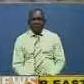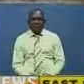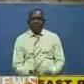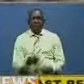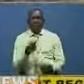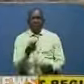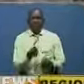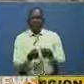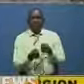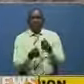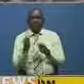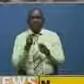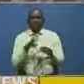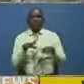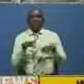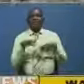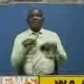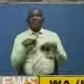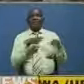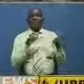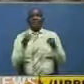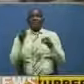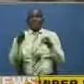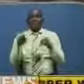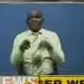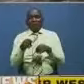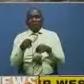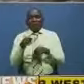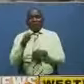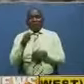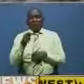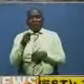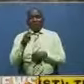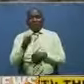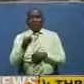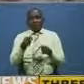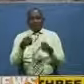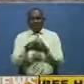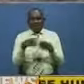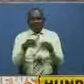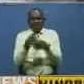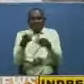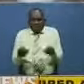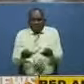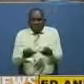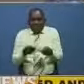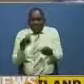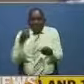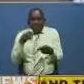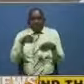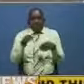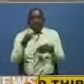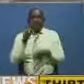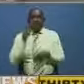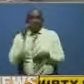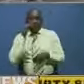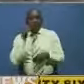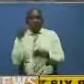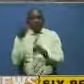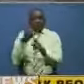Gradually, they accepted the offer to move to Ajay Nkotoku as their new trading zone for onions 3 months